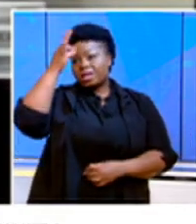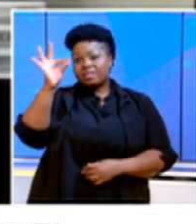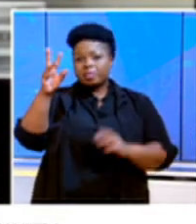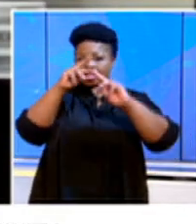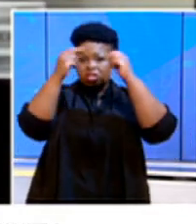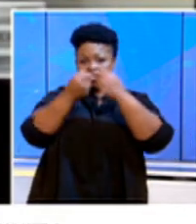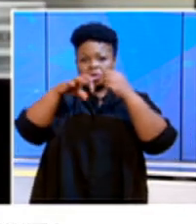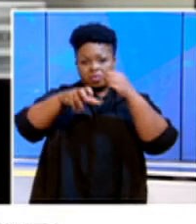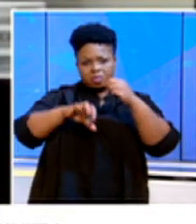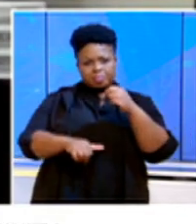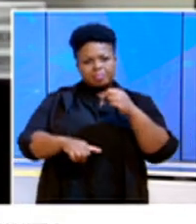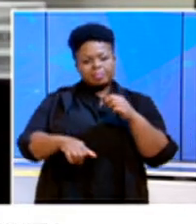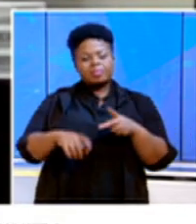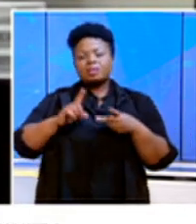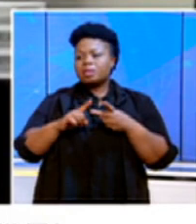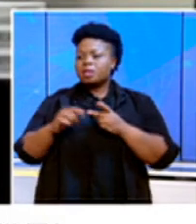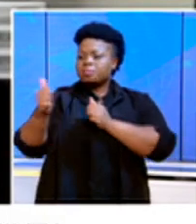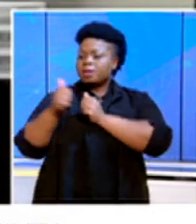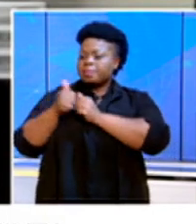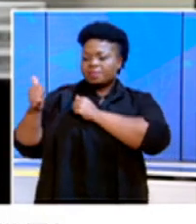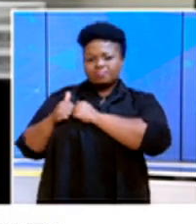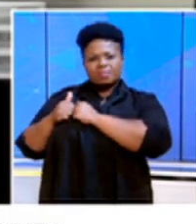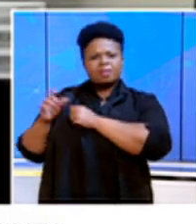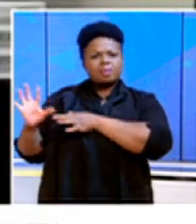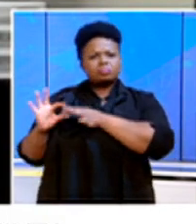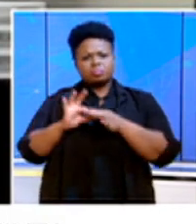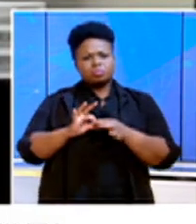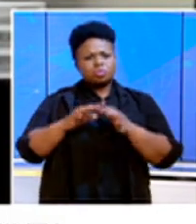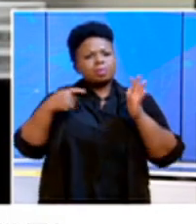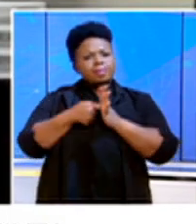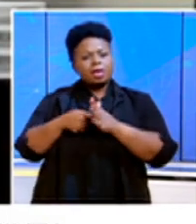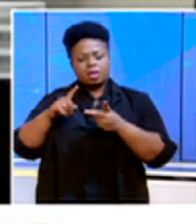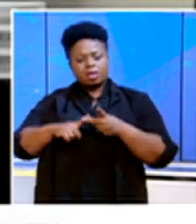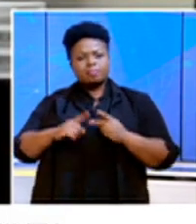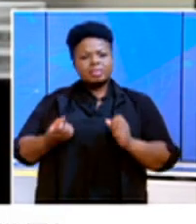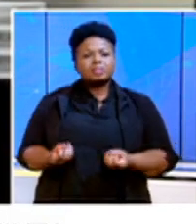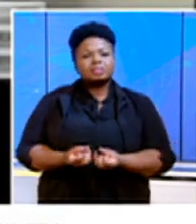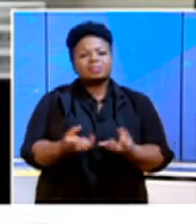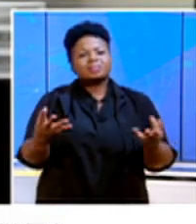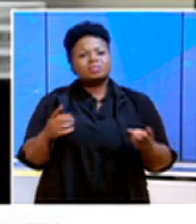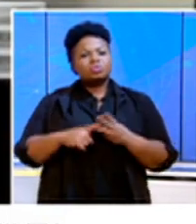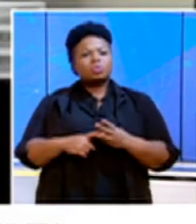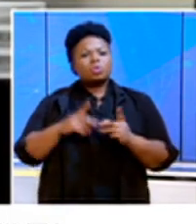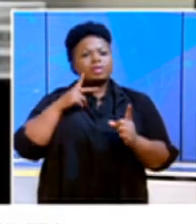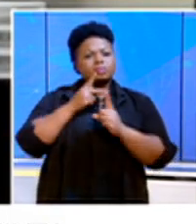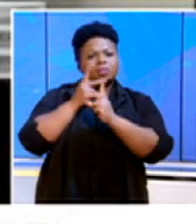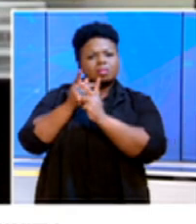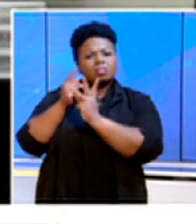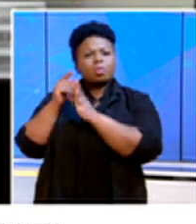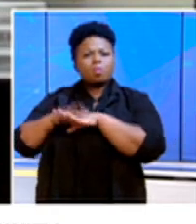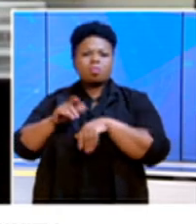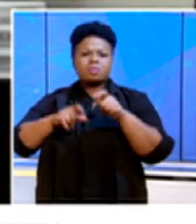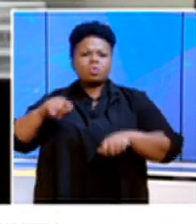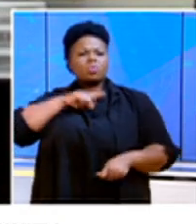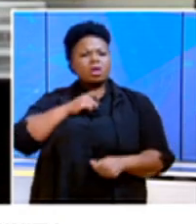to work with social partners and other stakeholders to urgently procure, distribute and administer sufficient vaccine doses